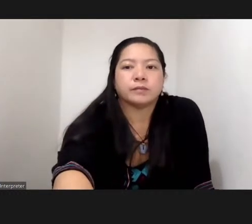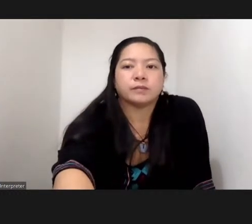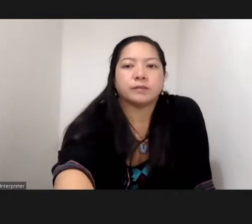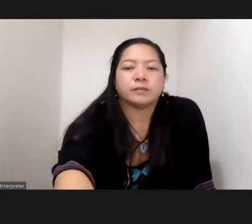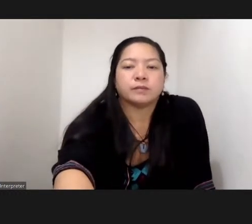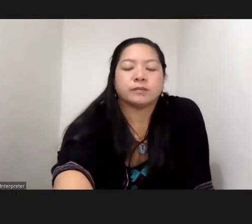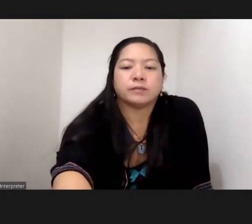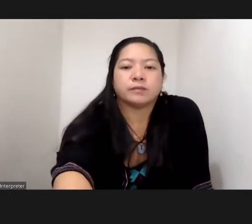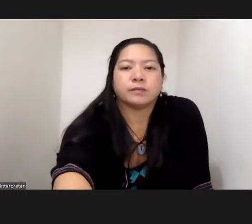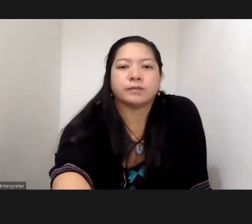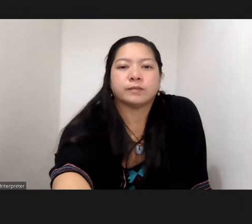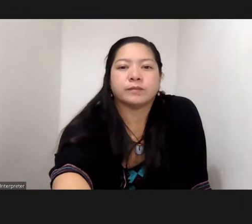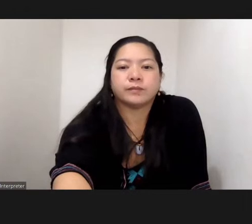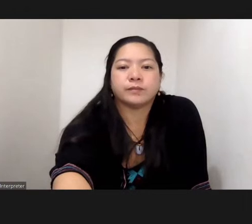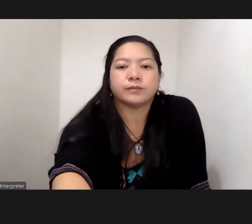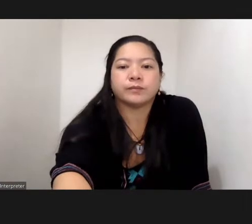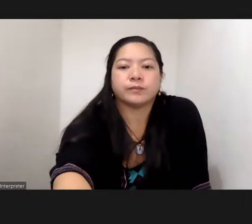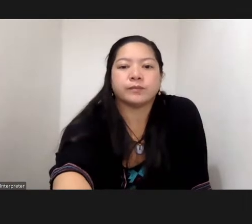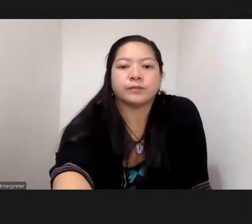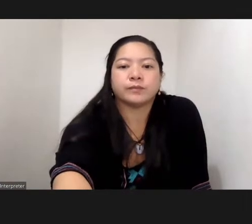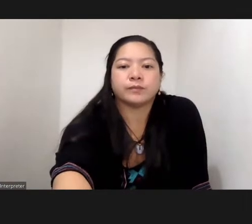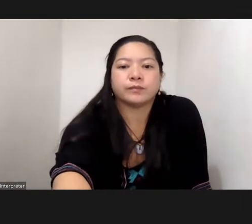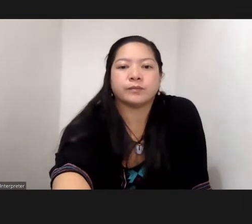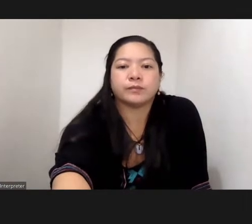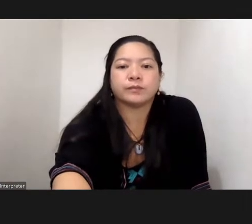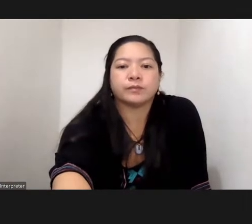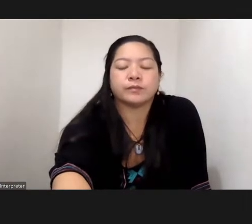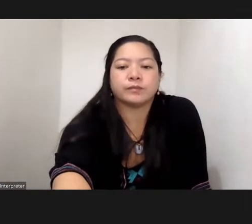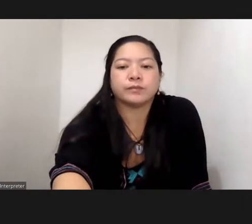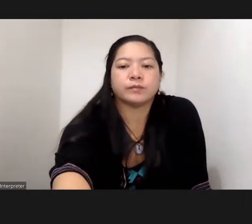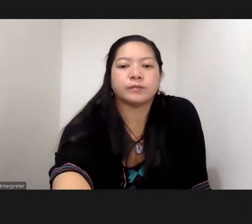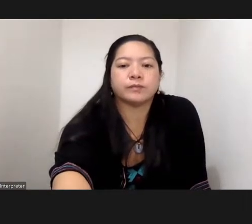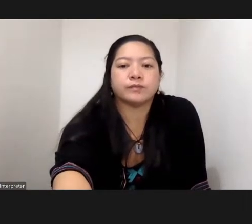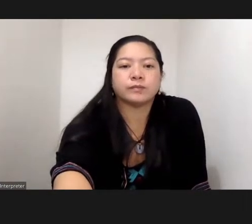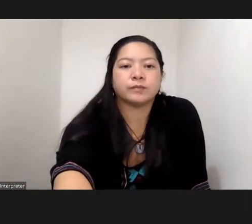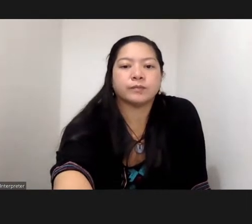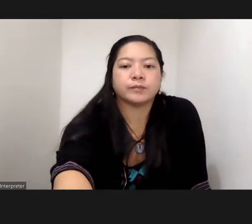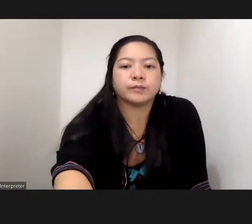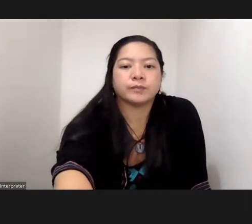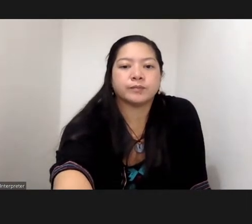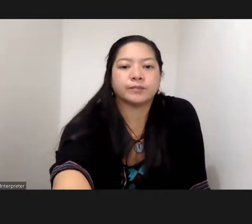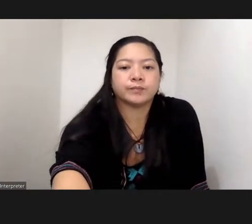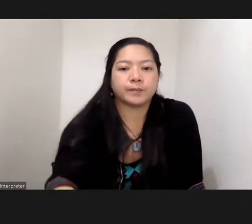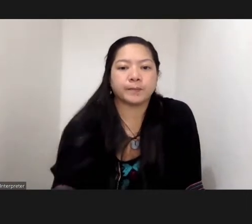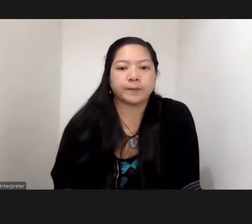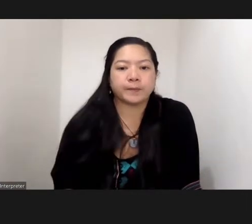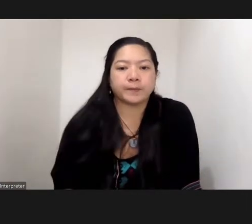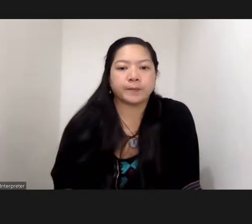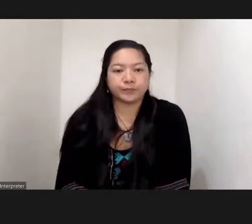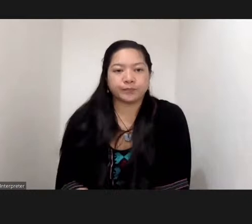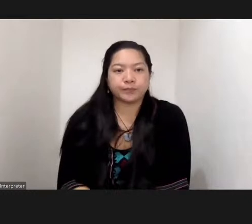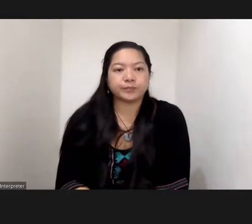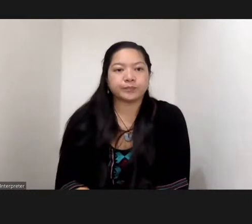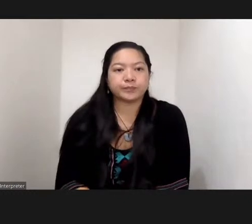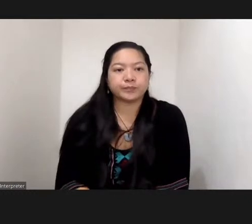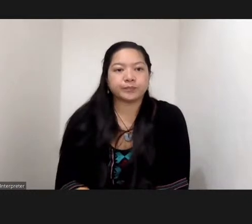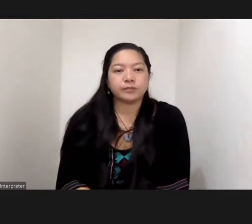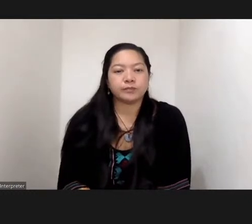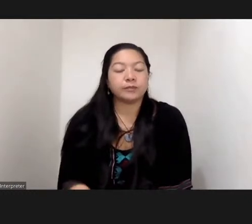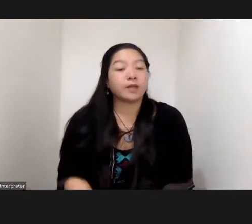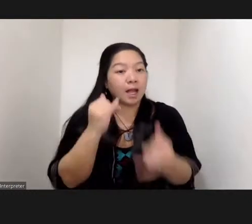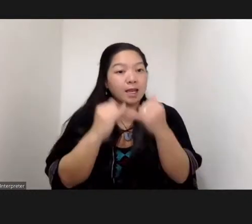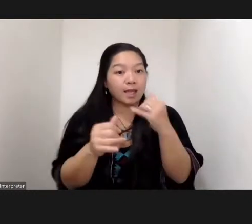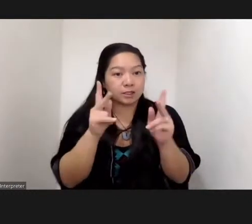Thank you, Governor. Can I just have one more question, please? We're gonna actually go to the last person in the first